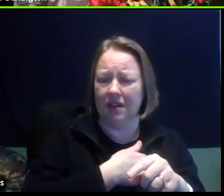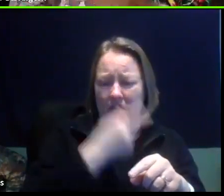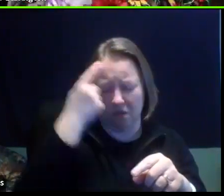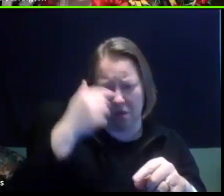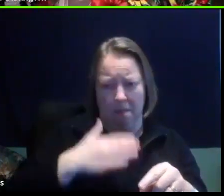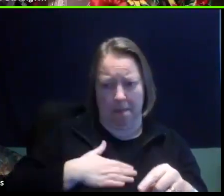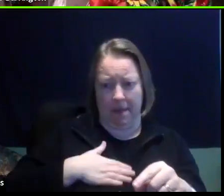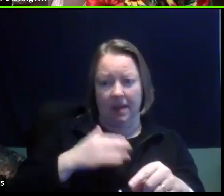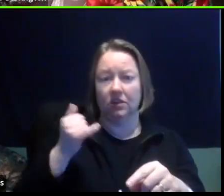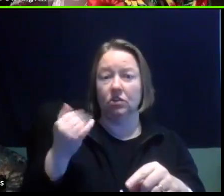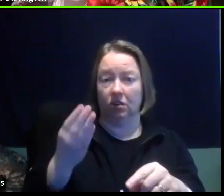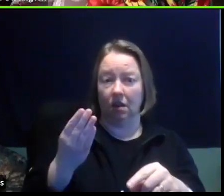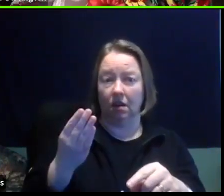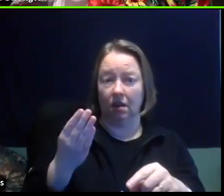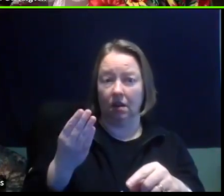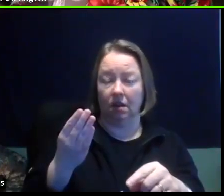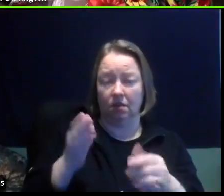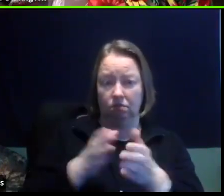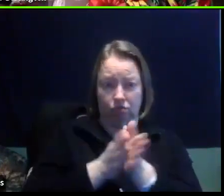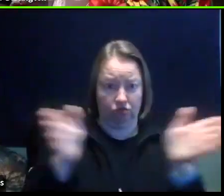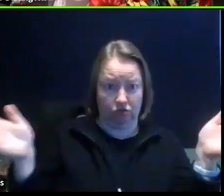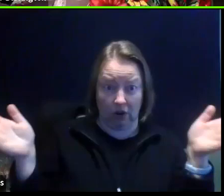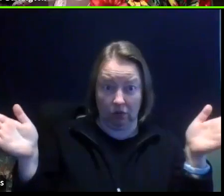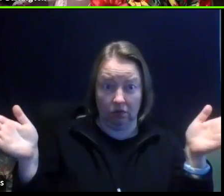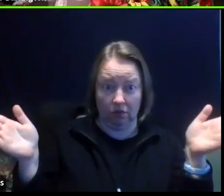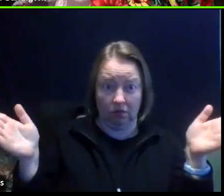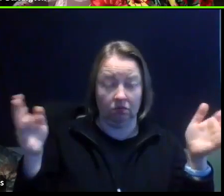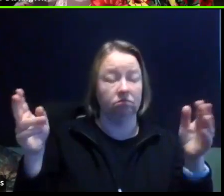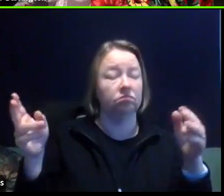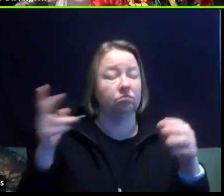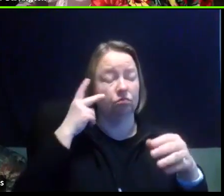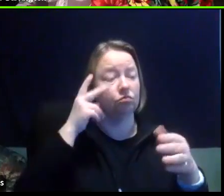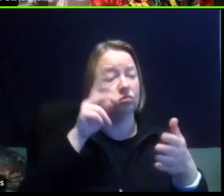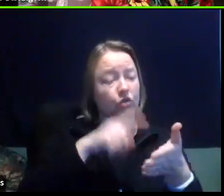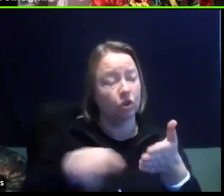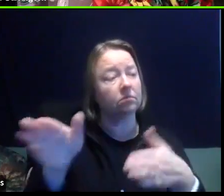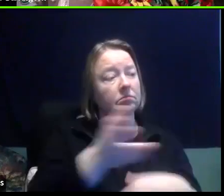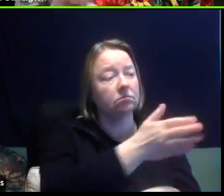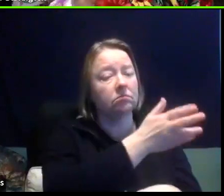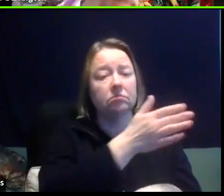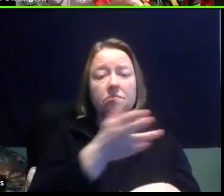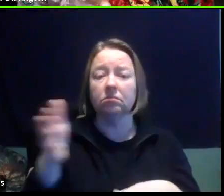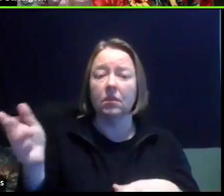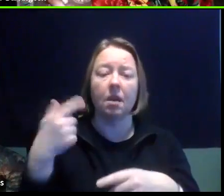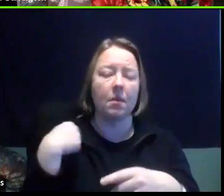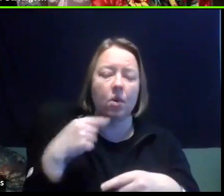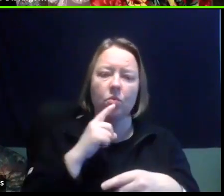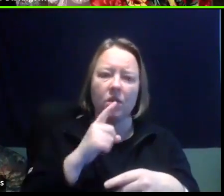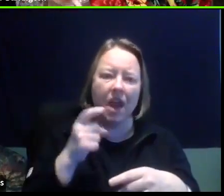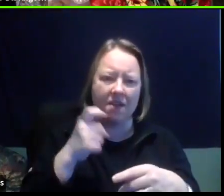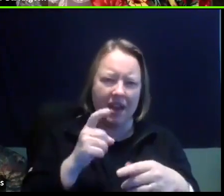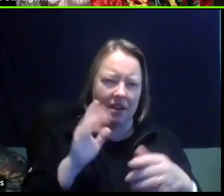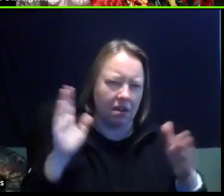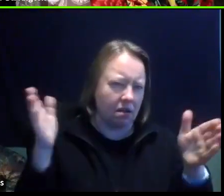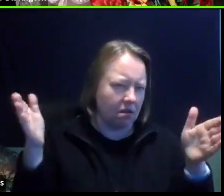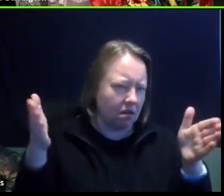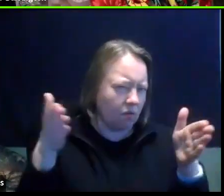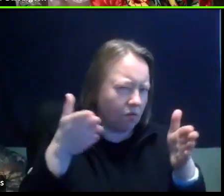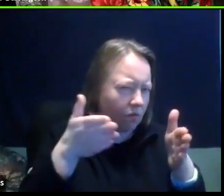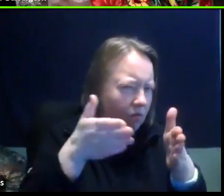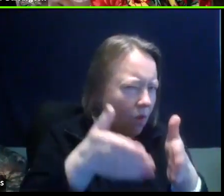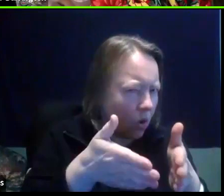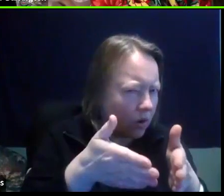job in a broad spectrum, but I have really had to do a micro view of it.